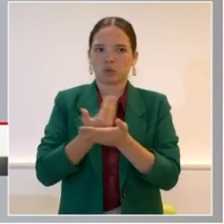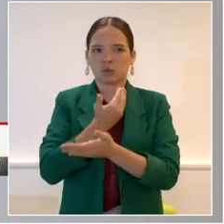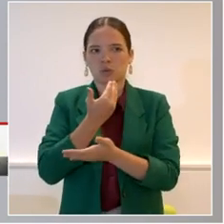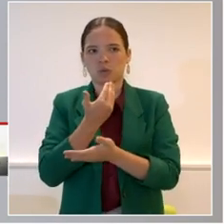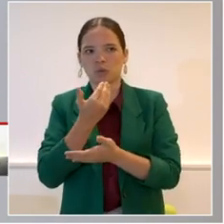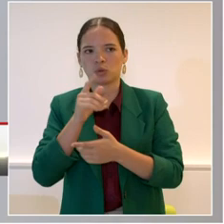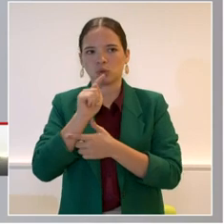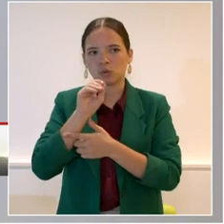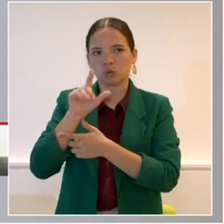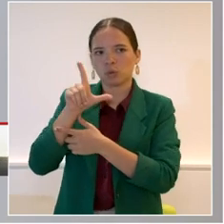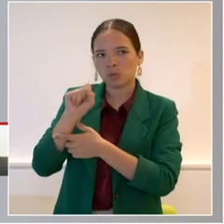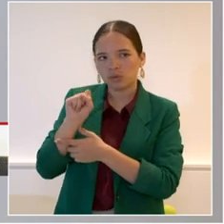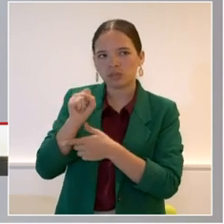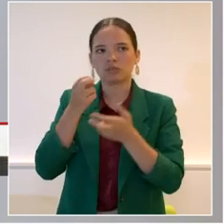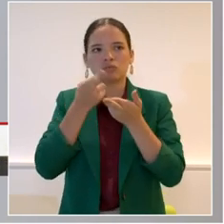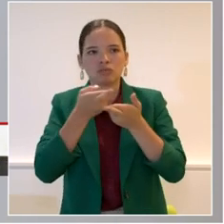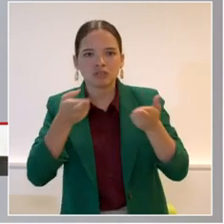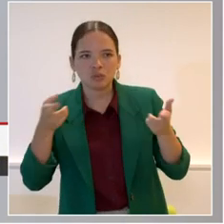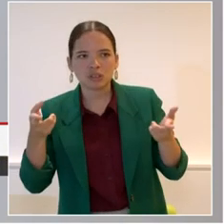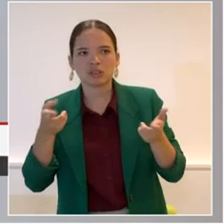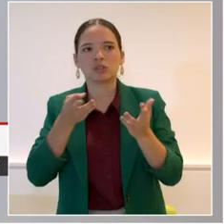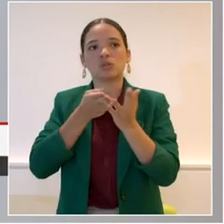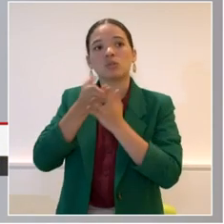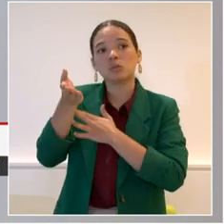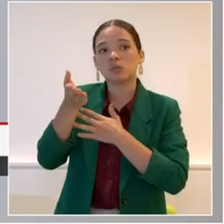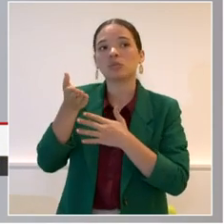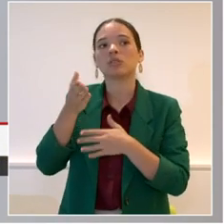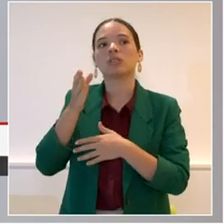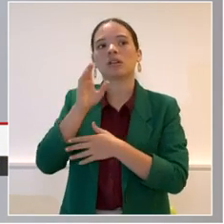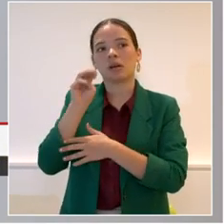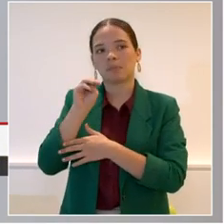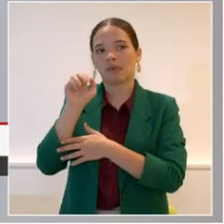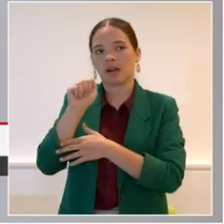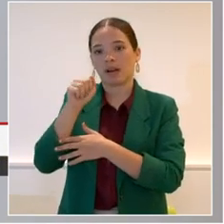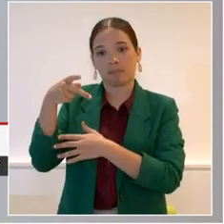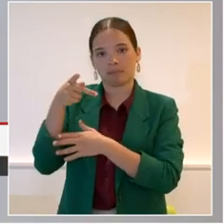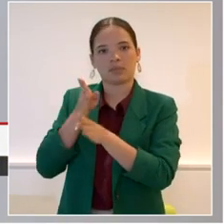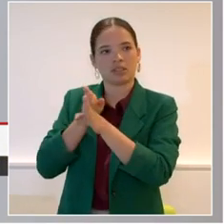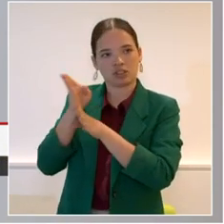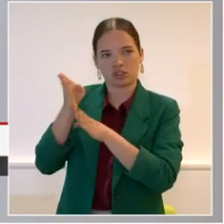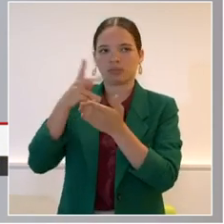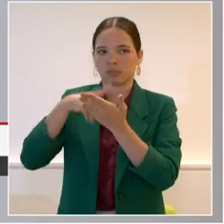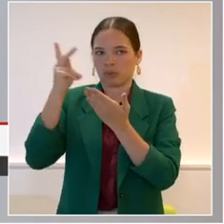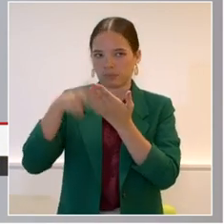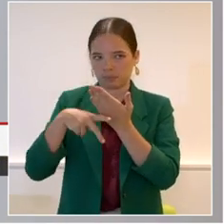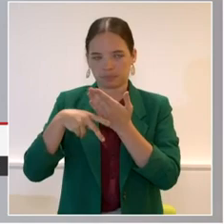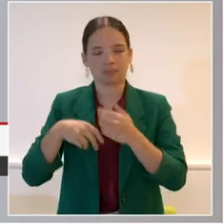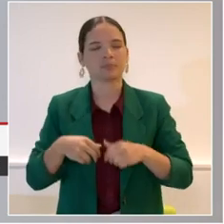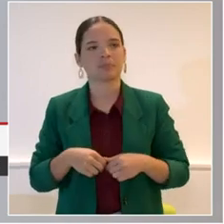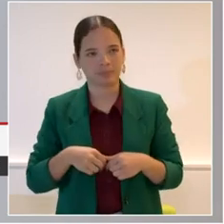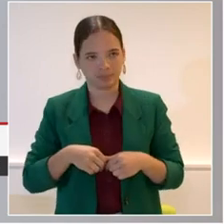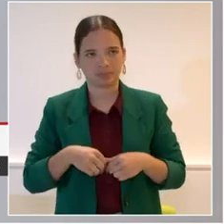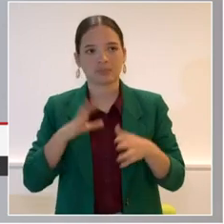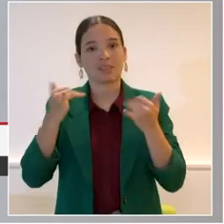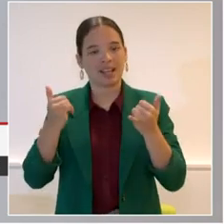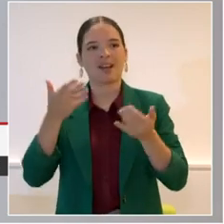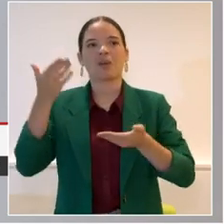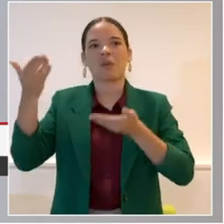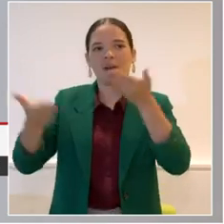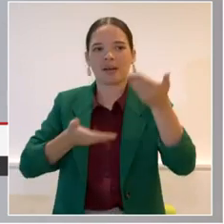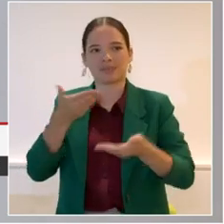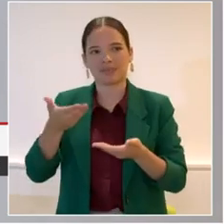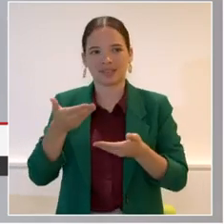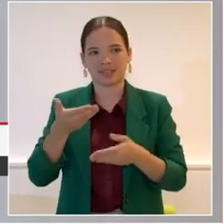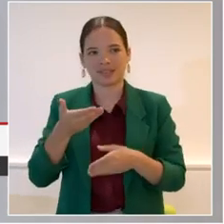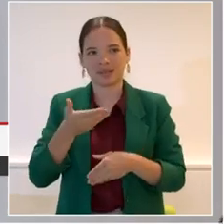through the DC Career Map program. And now, I would like to welcome to the podium our Mayor of Washington, D.C.,